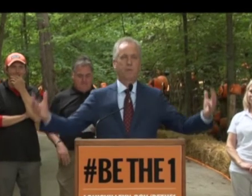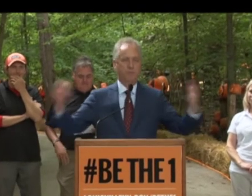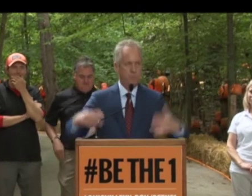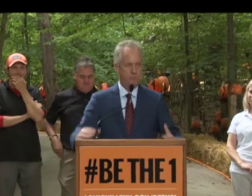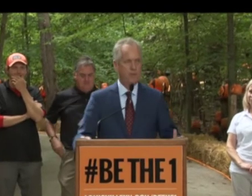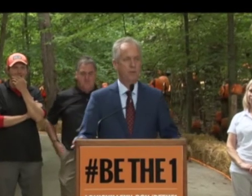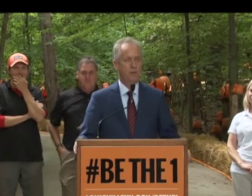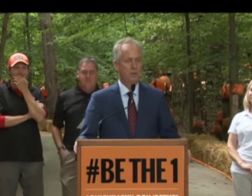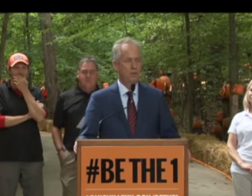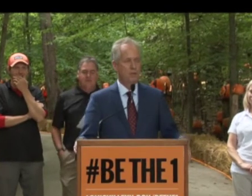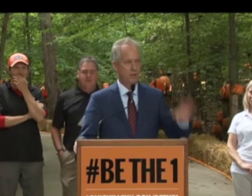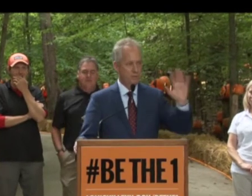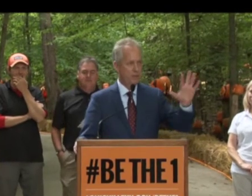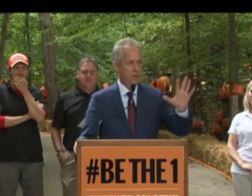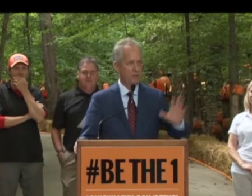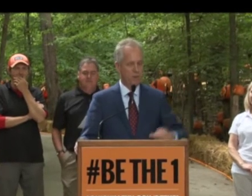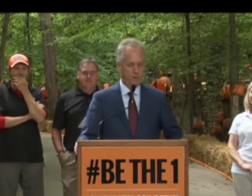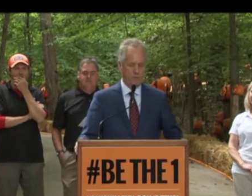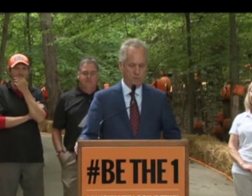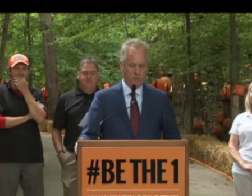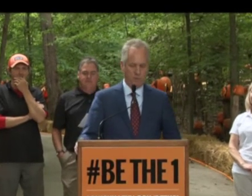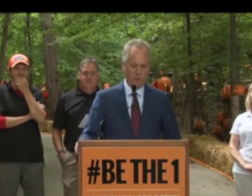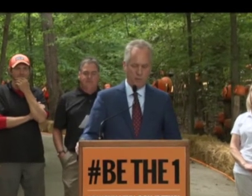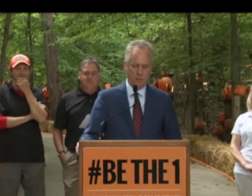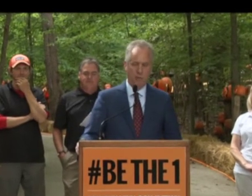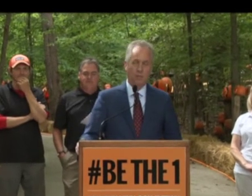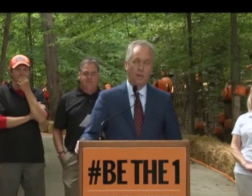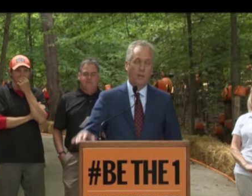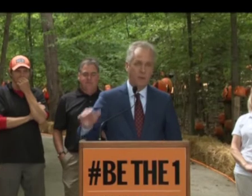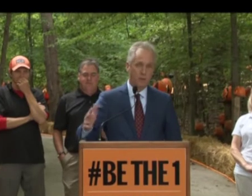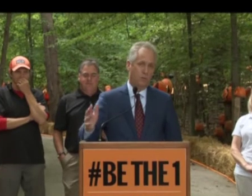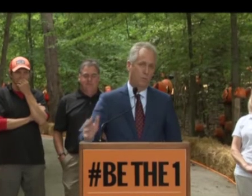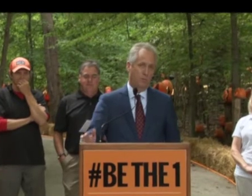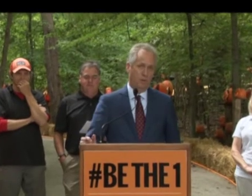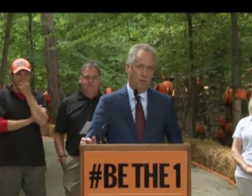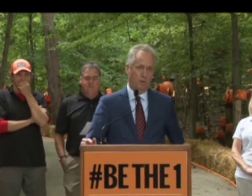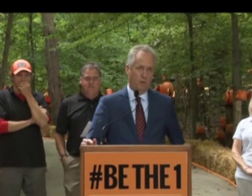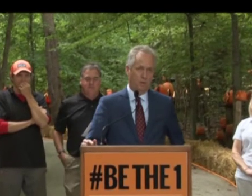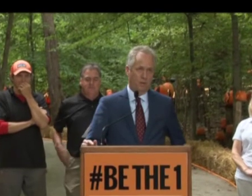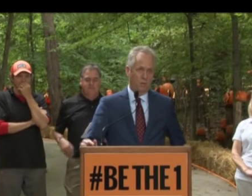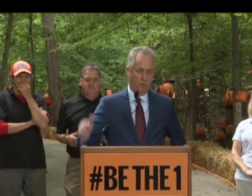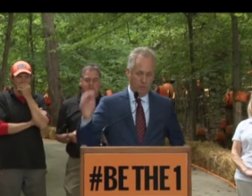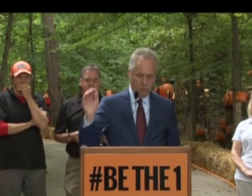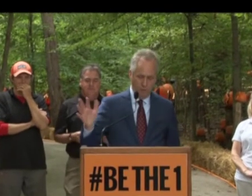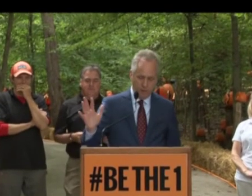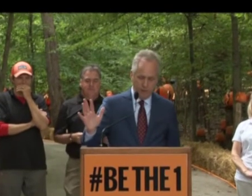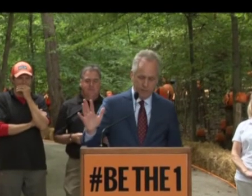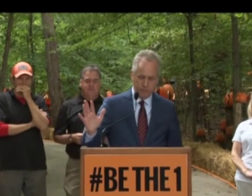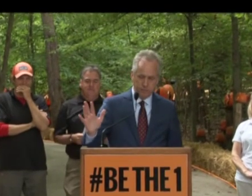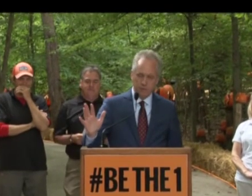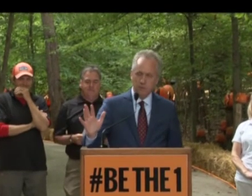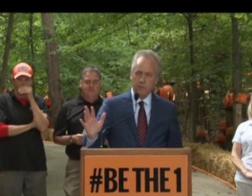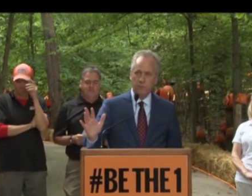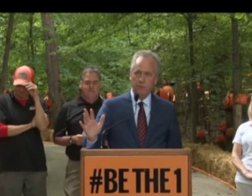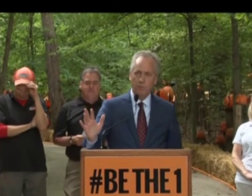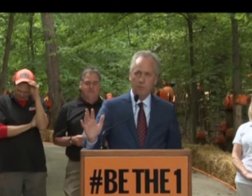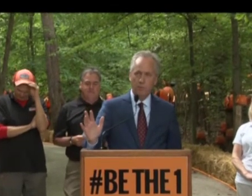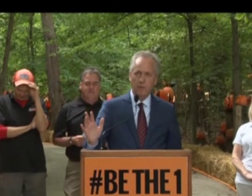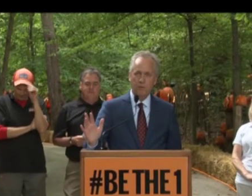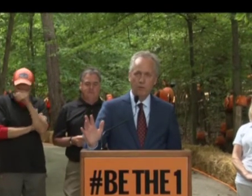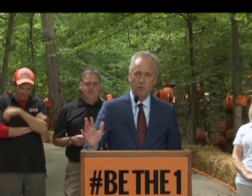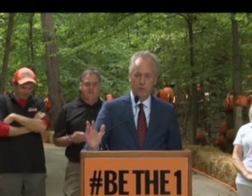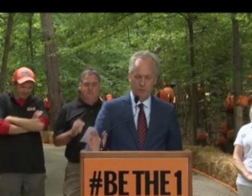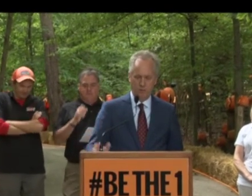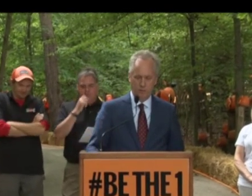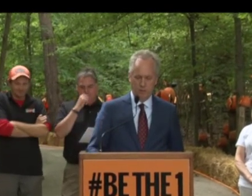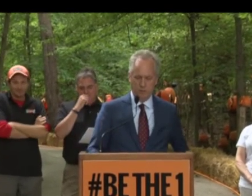about bringing people together, and the amphitheater is an awfully big part of it. And this is a big part of it. So we're at year five. We've seen